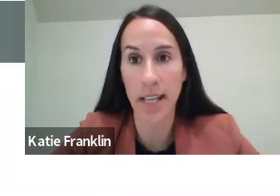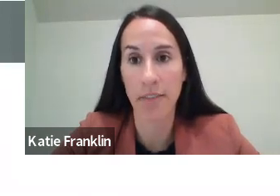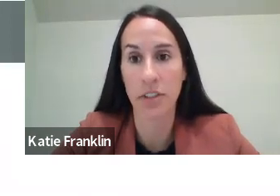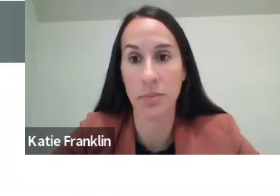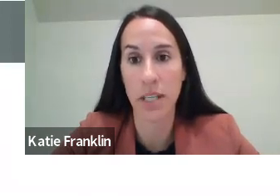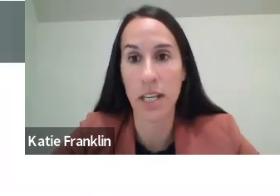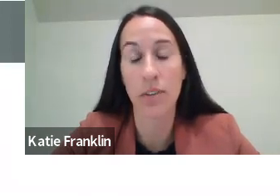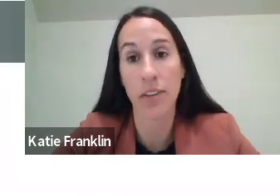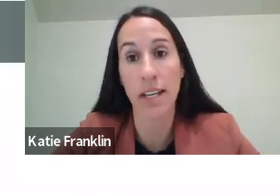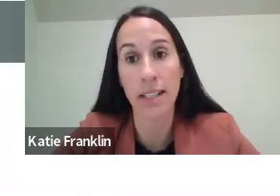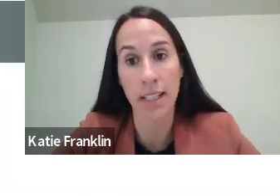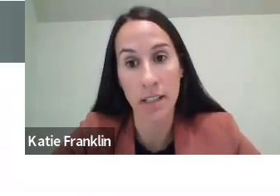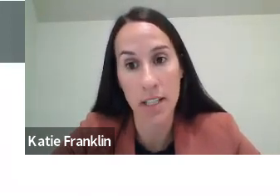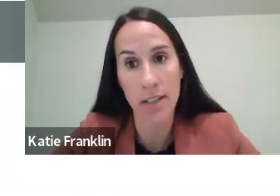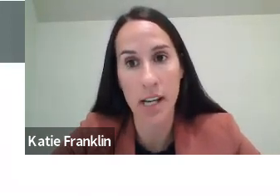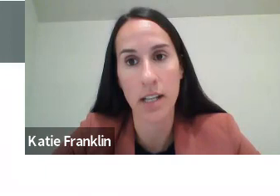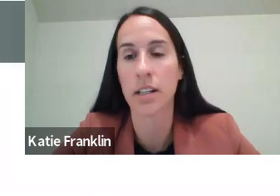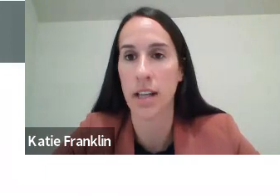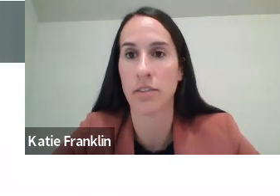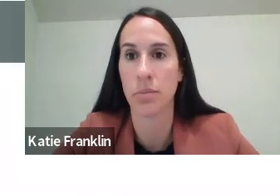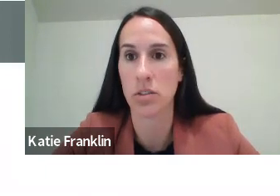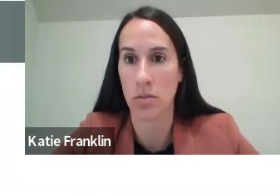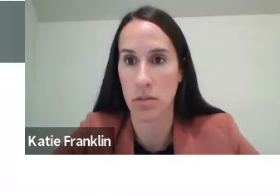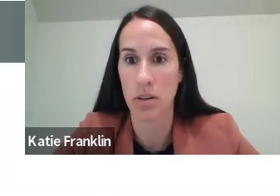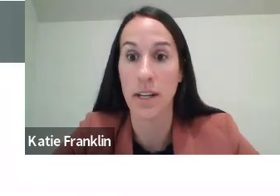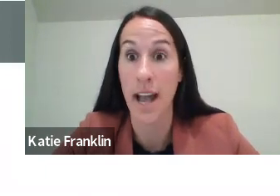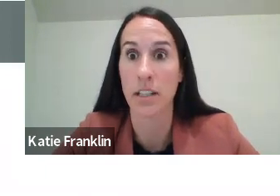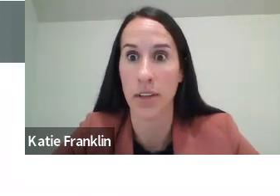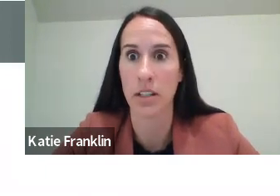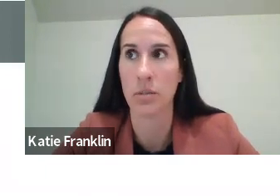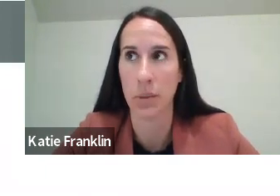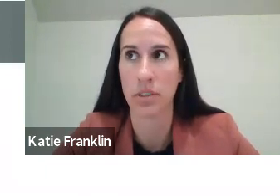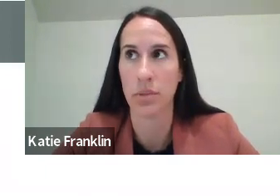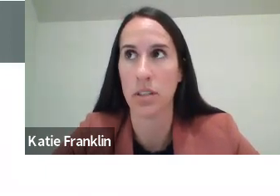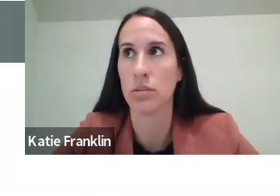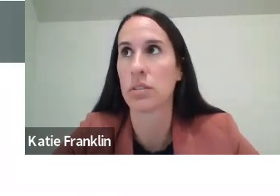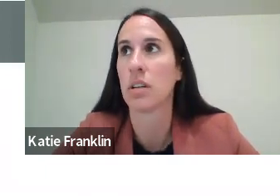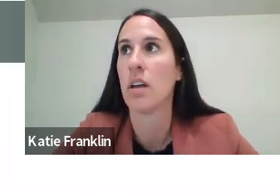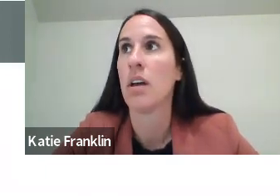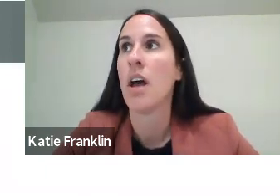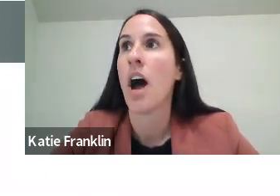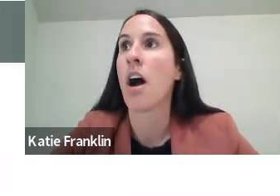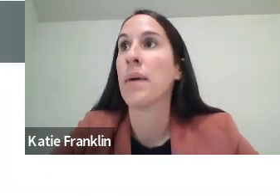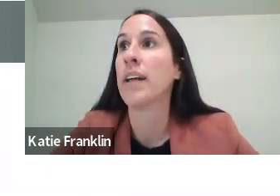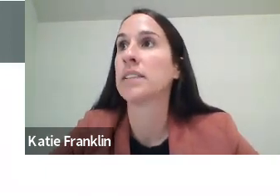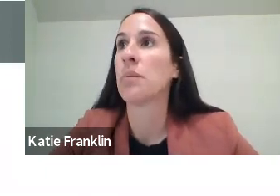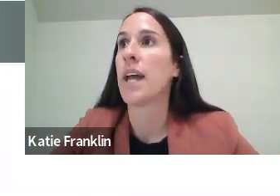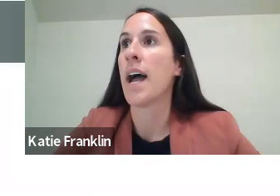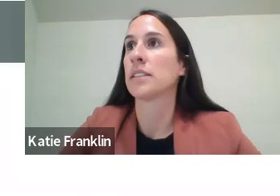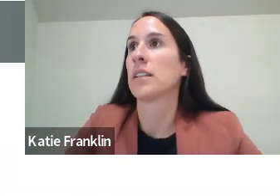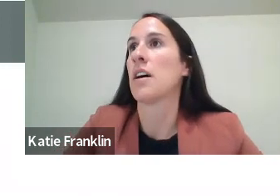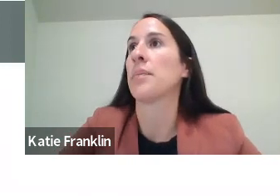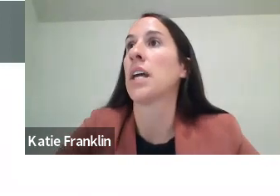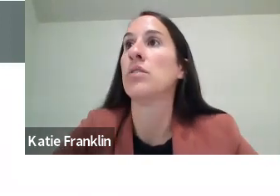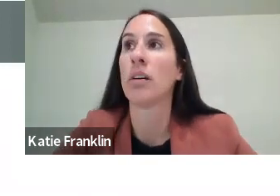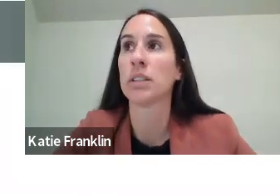it does have to be, even if it is in the hearing aid, it does have to be turned on and activated to be able to be used. And then someone